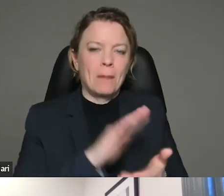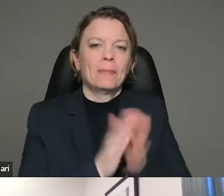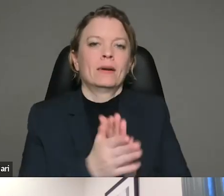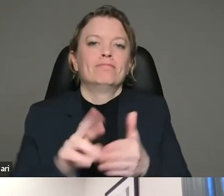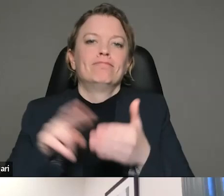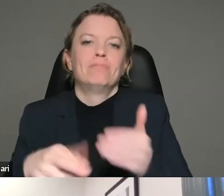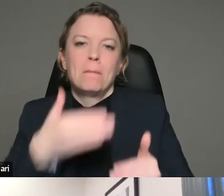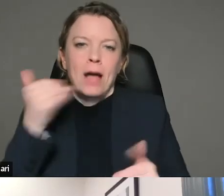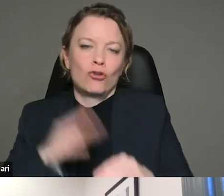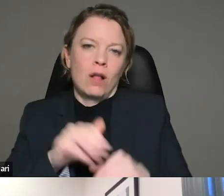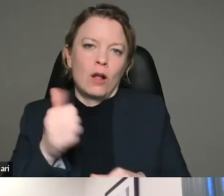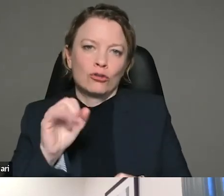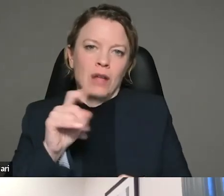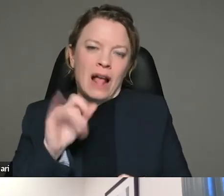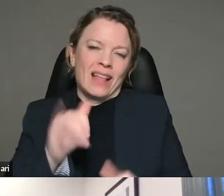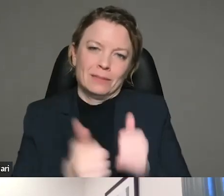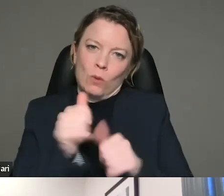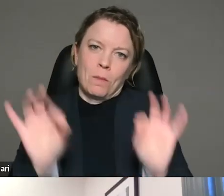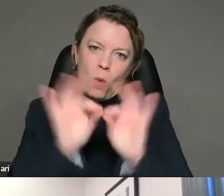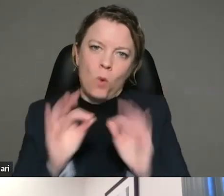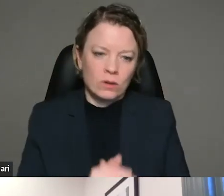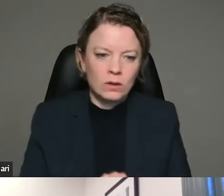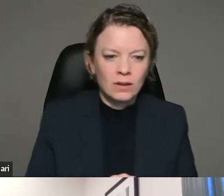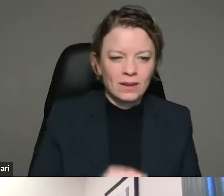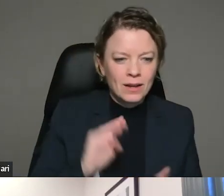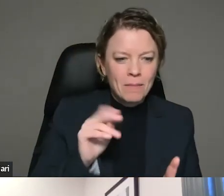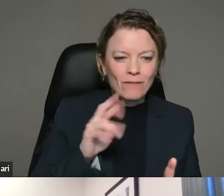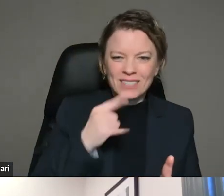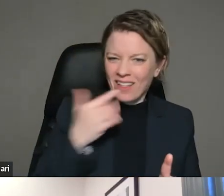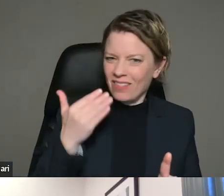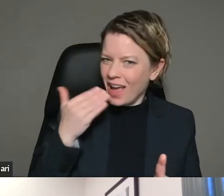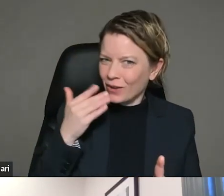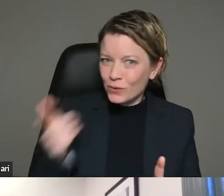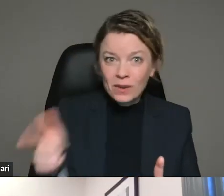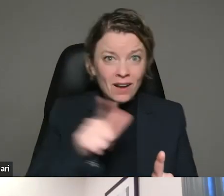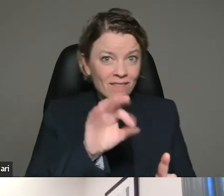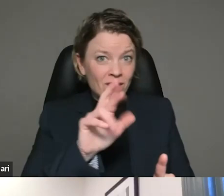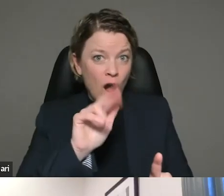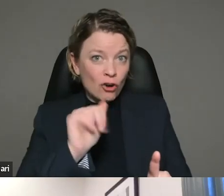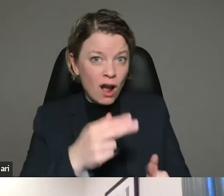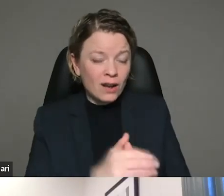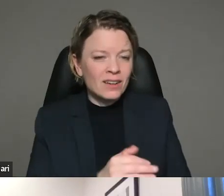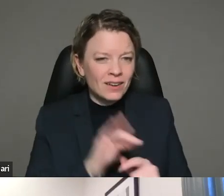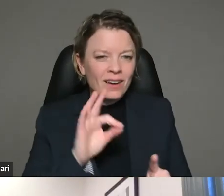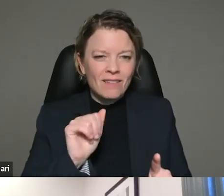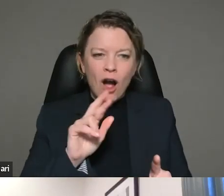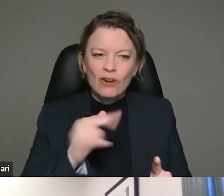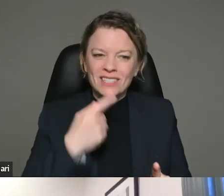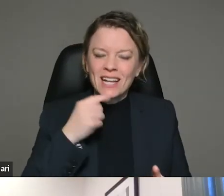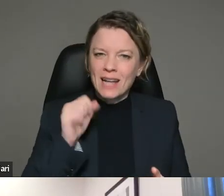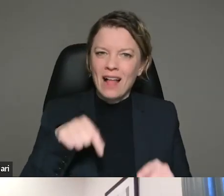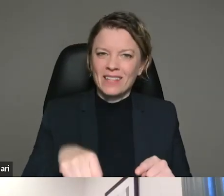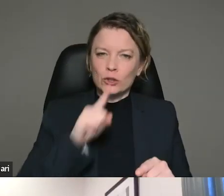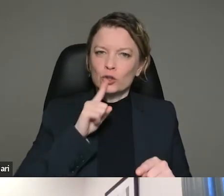side is important. Thanks. How about you, Farah? So this really resonates with me, Bev, and I think